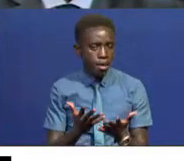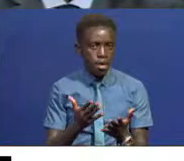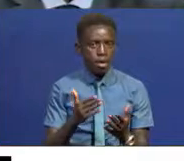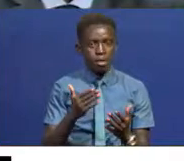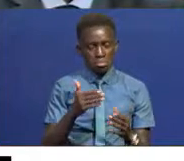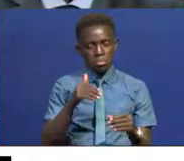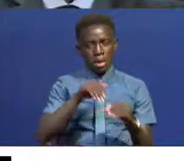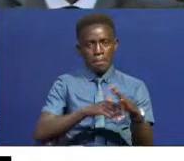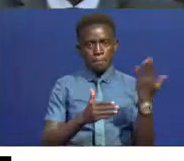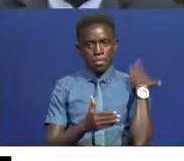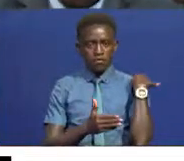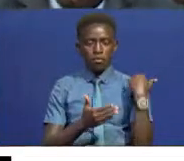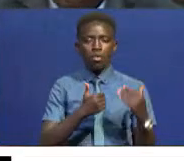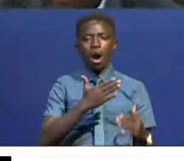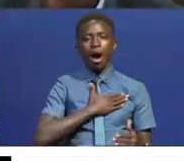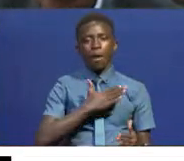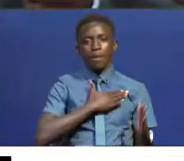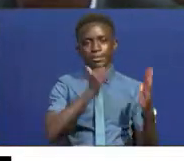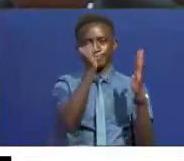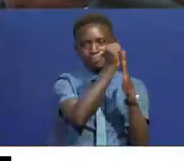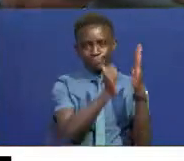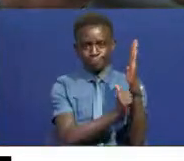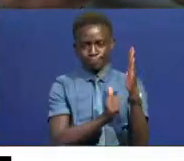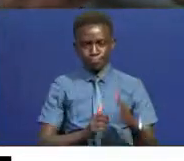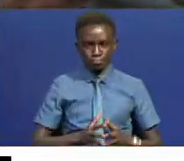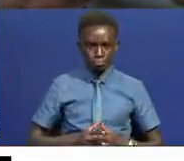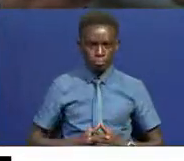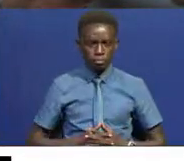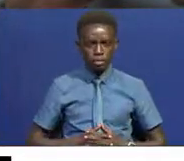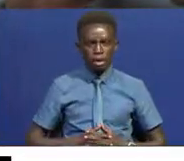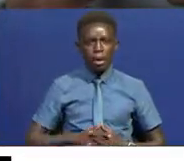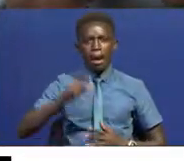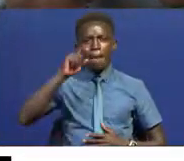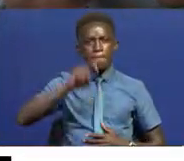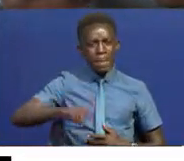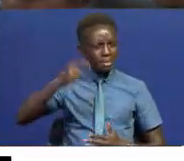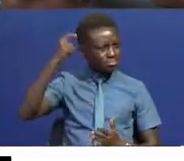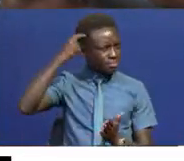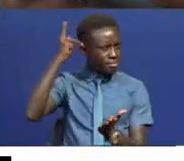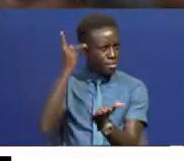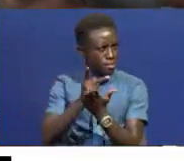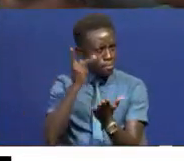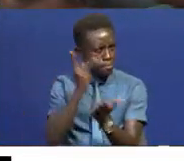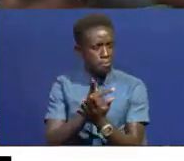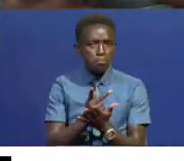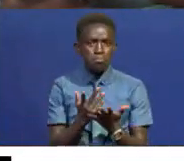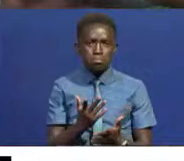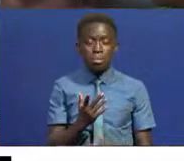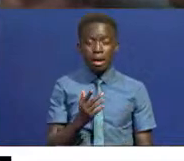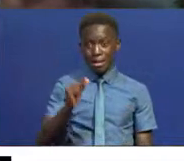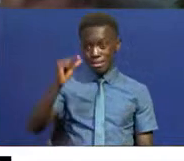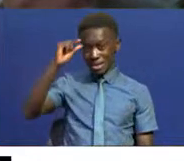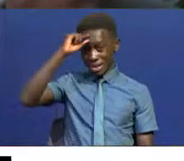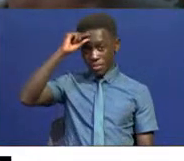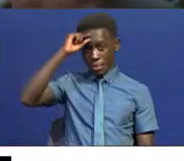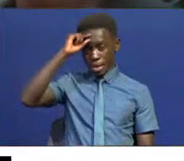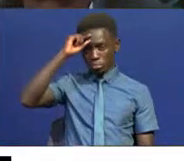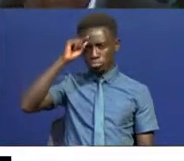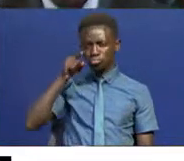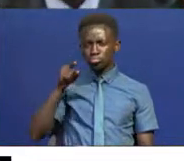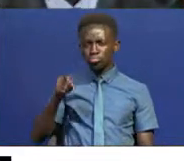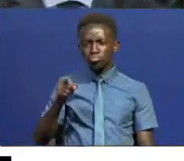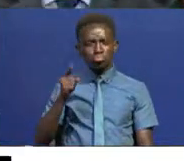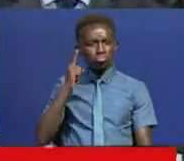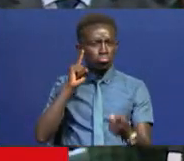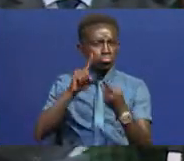We must always keep in mind that the purpose of government is to attend to the interest and well-being